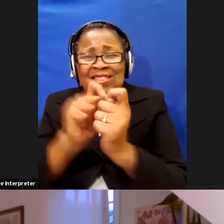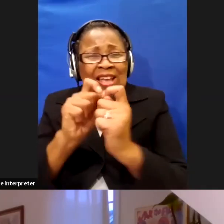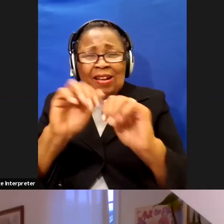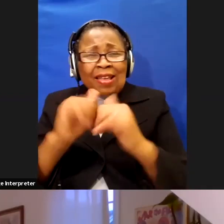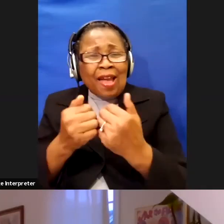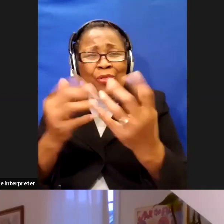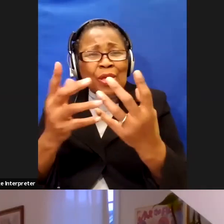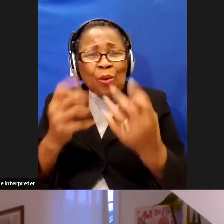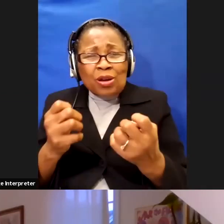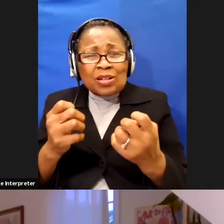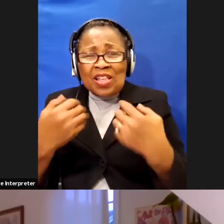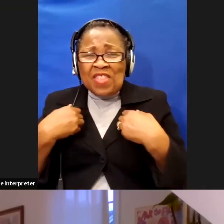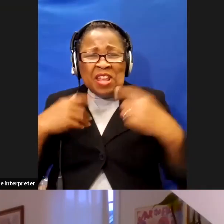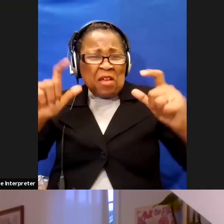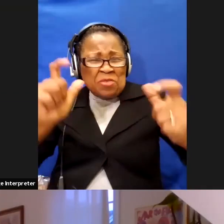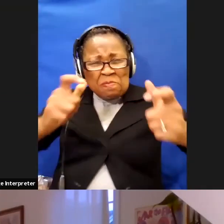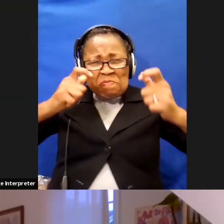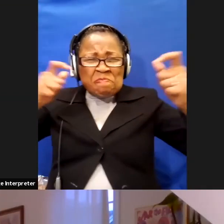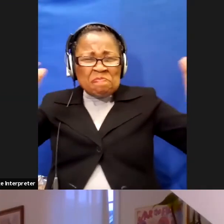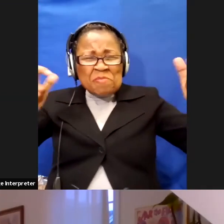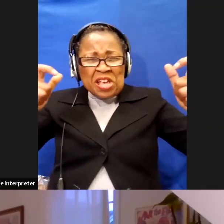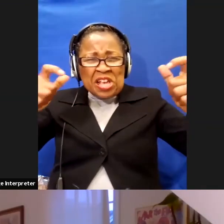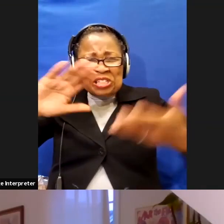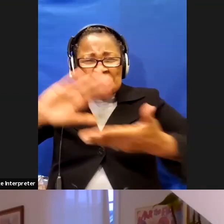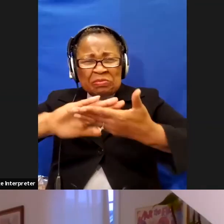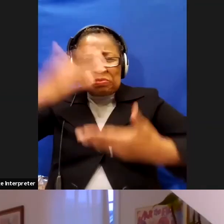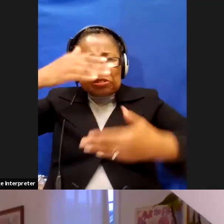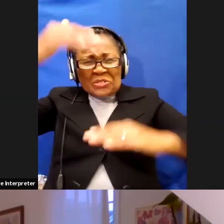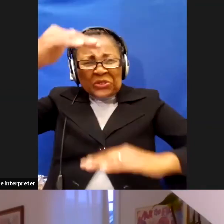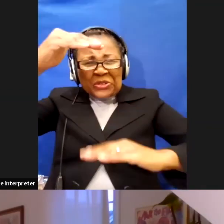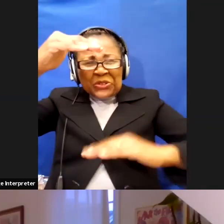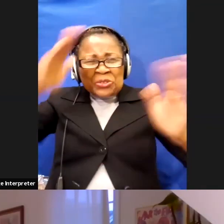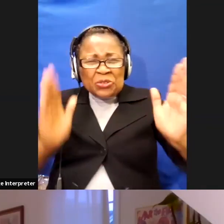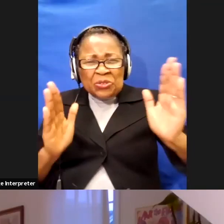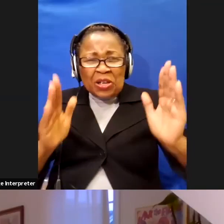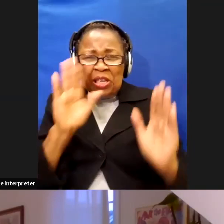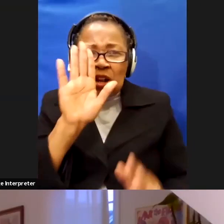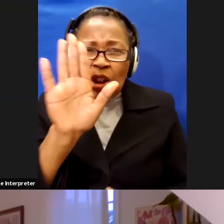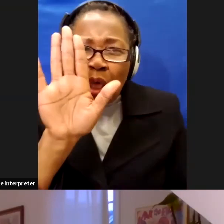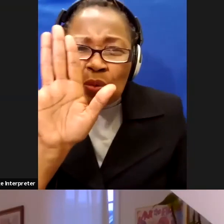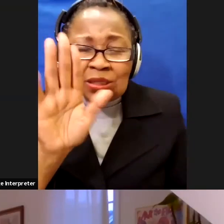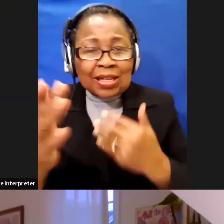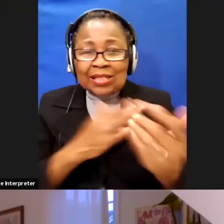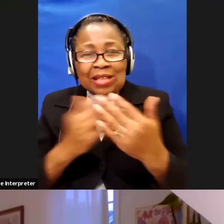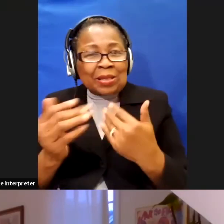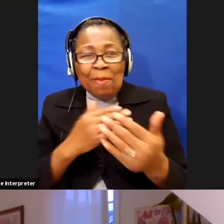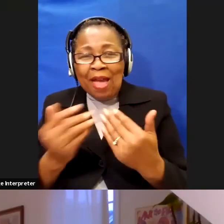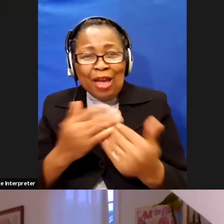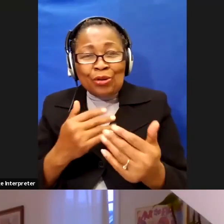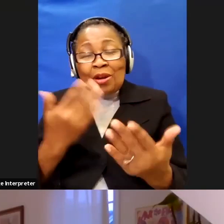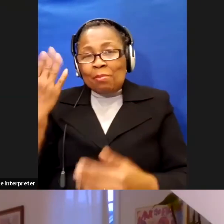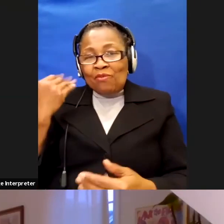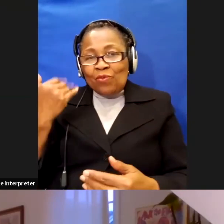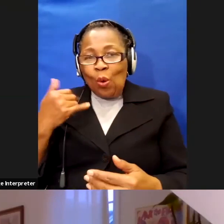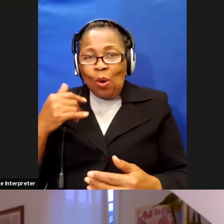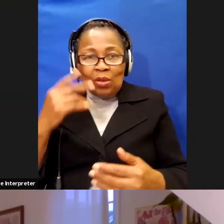know, they can have the biggest monitor that they have, get really close to it. It doesn't matter if they're that close and, you know, maybe before they were conscious